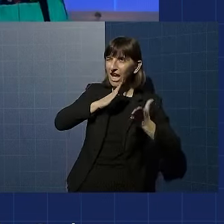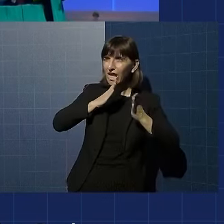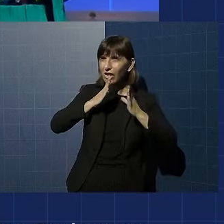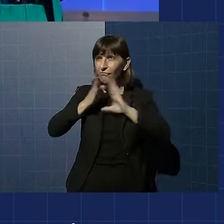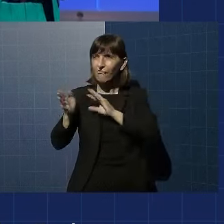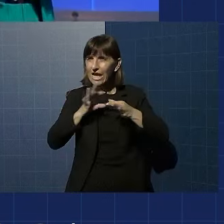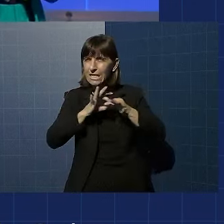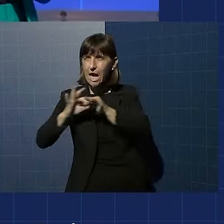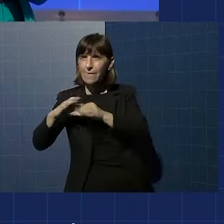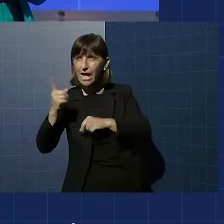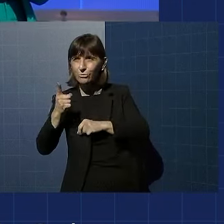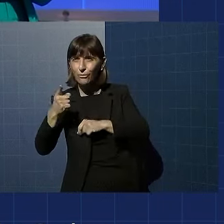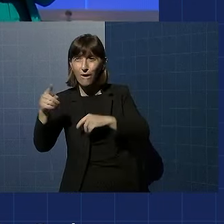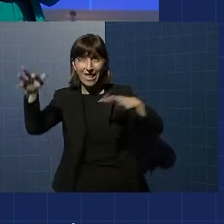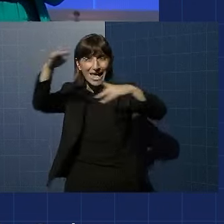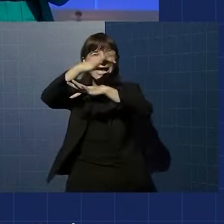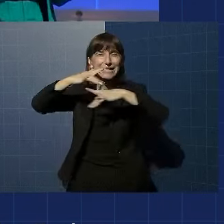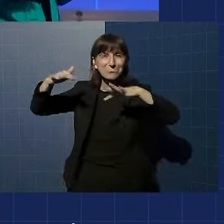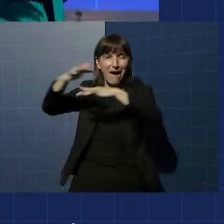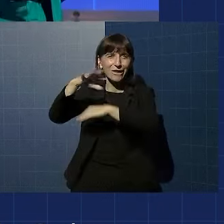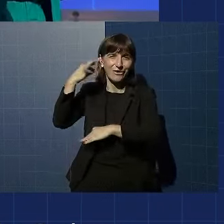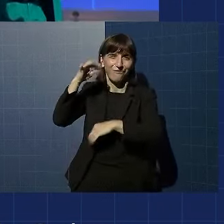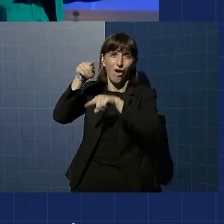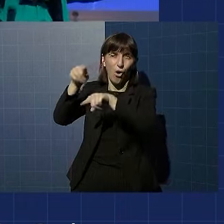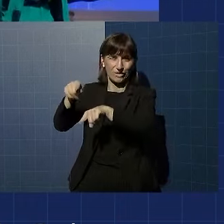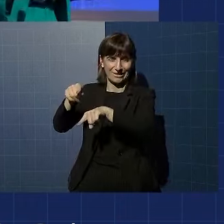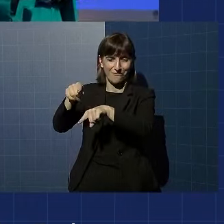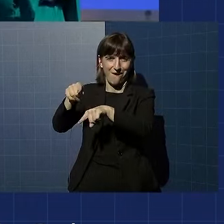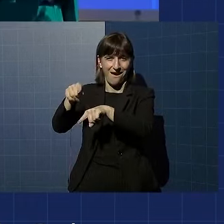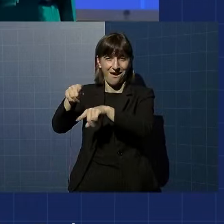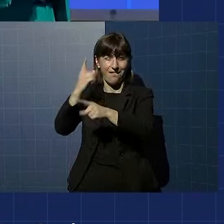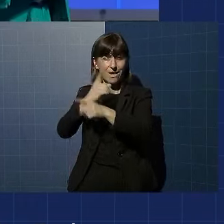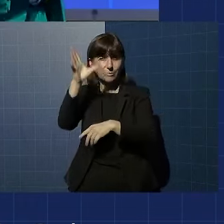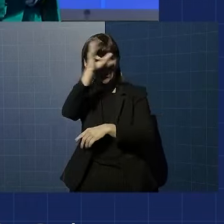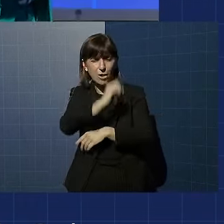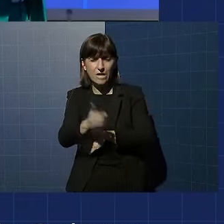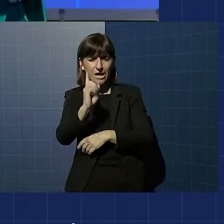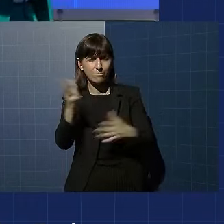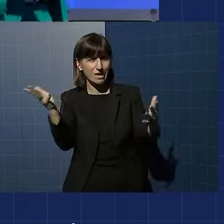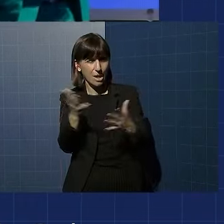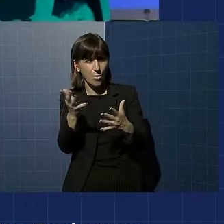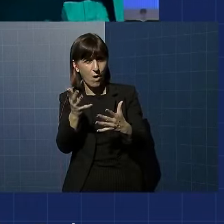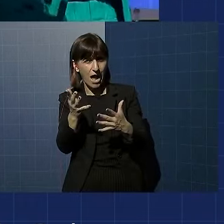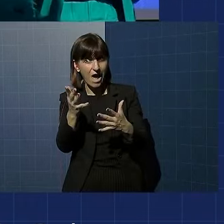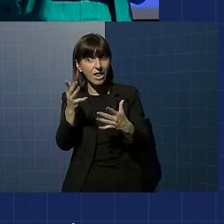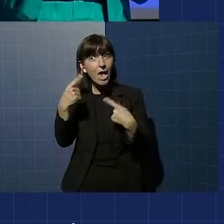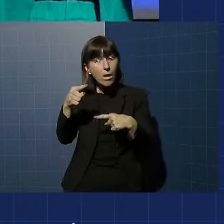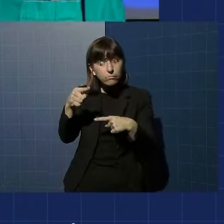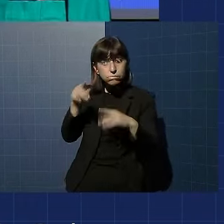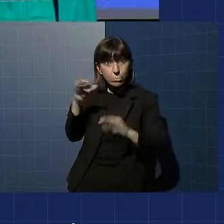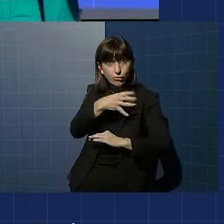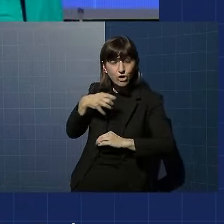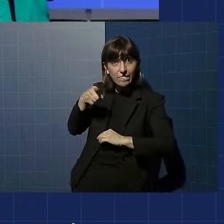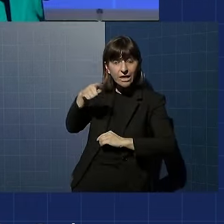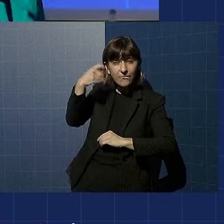it's very interesting from a scientific perspective. Because here on Earth, we of course look into certain diseases. For